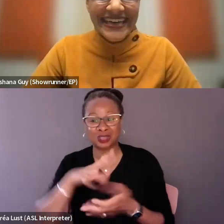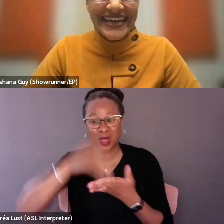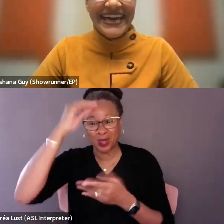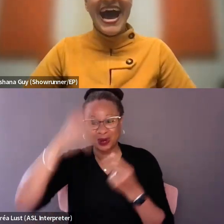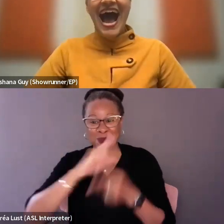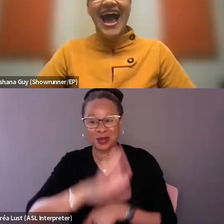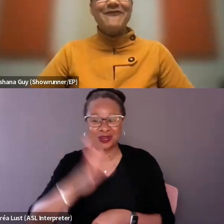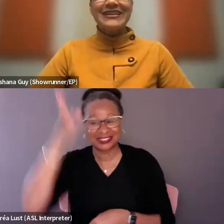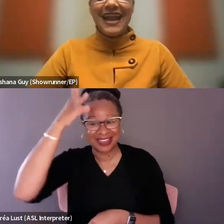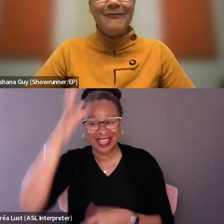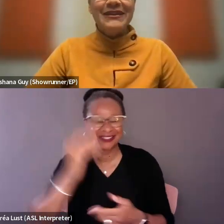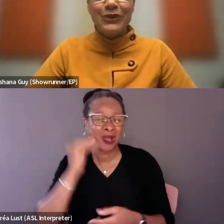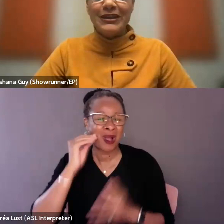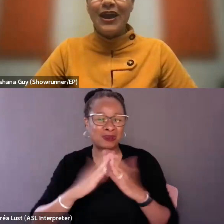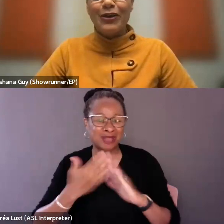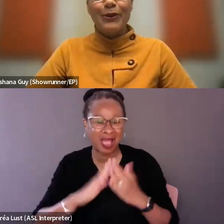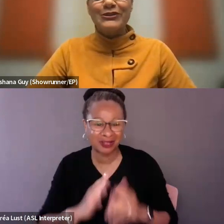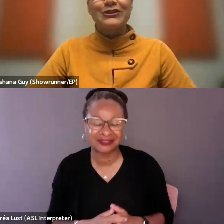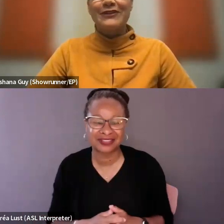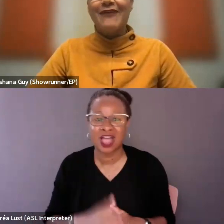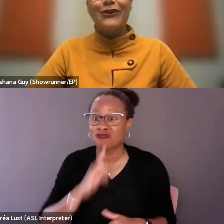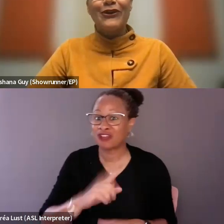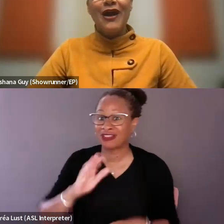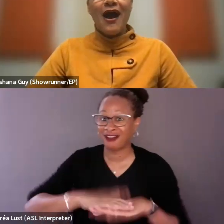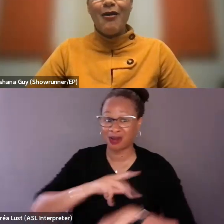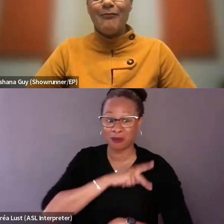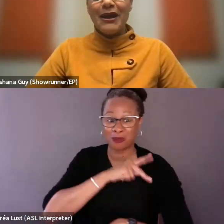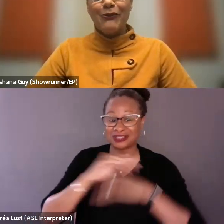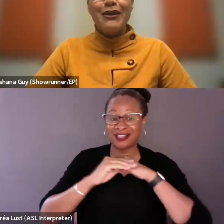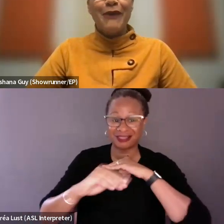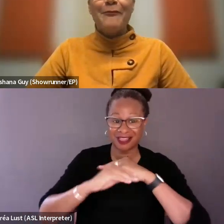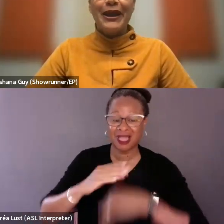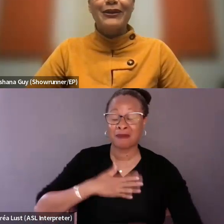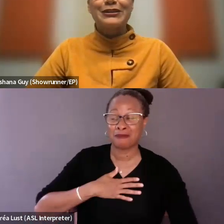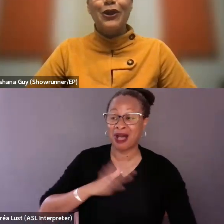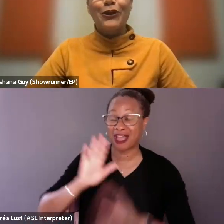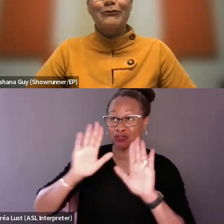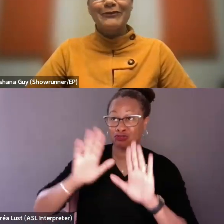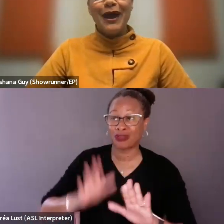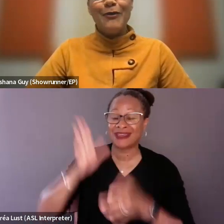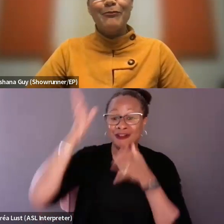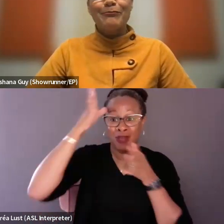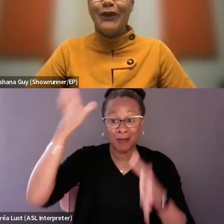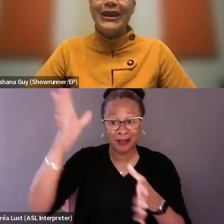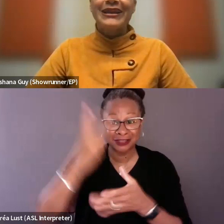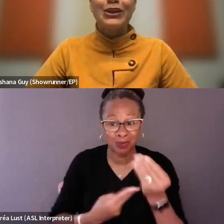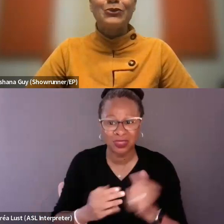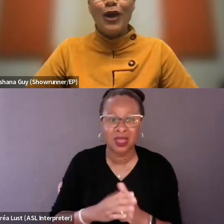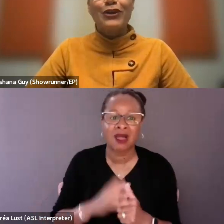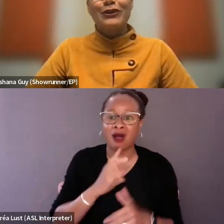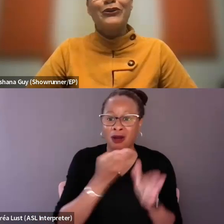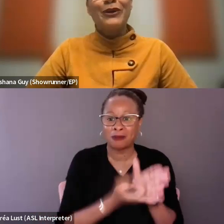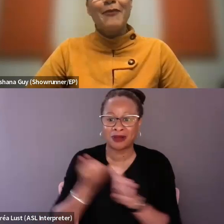hometown. All right. really on a personal level, my great grandparents are buried